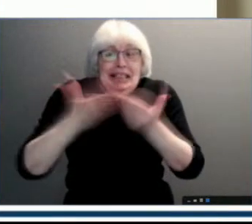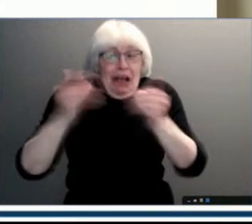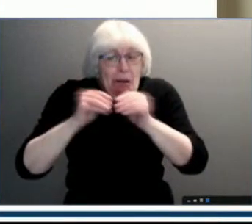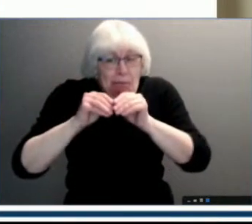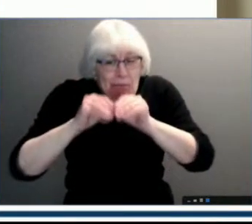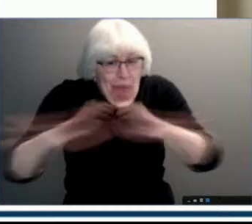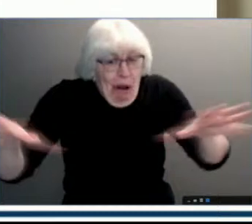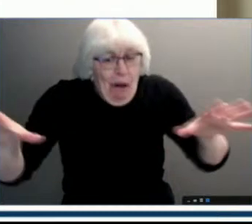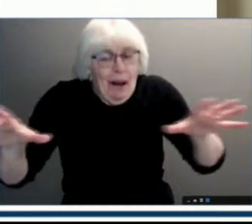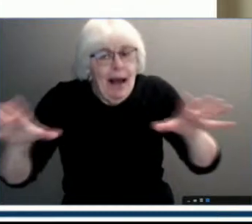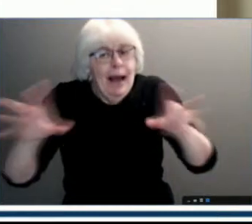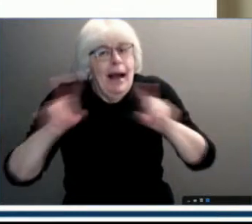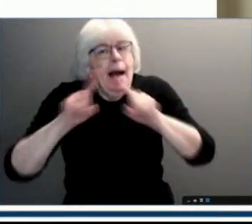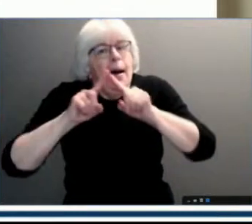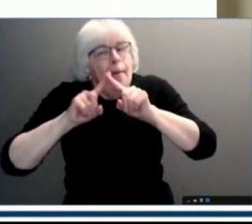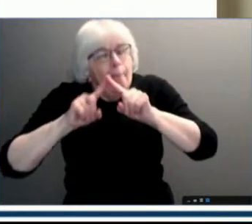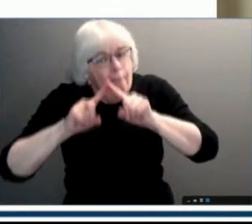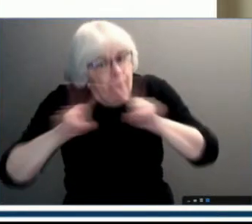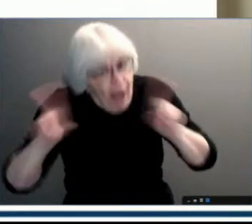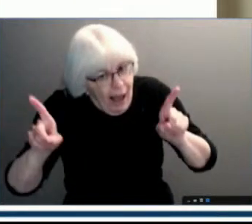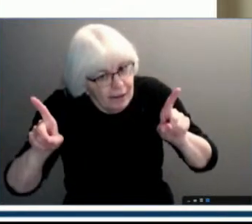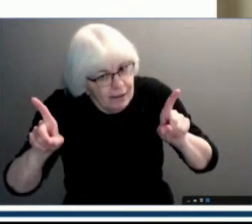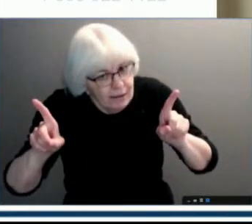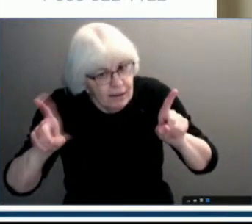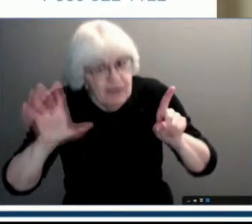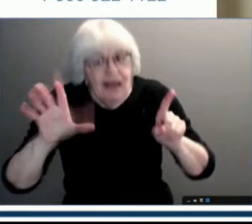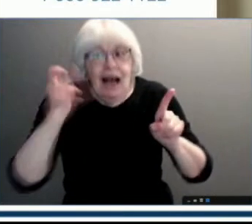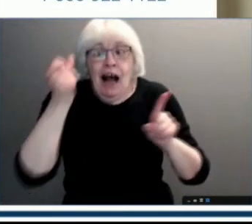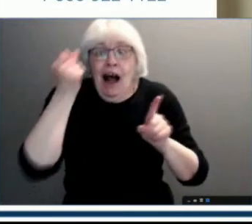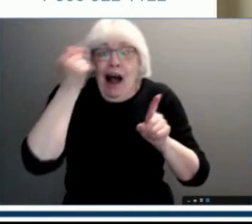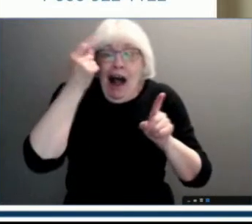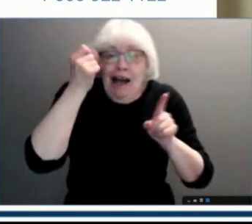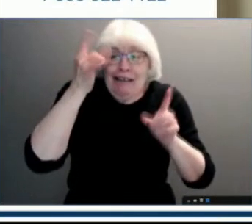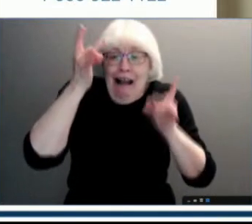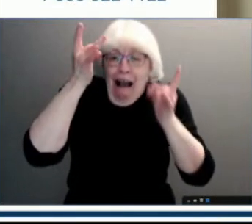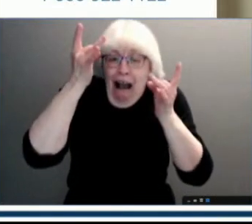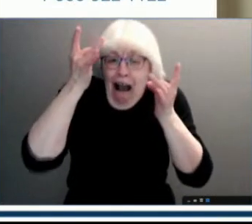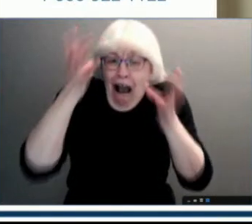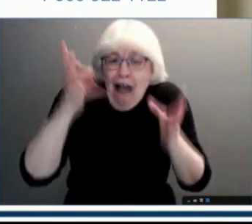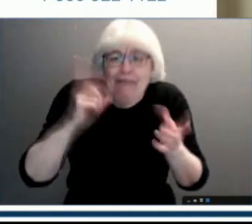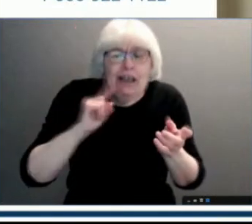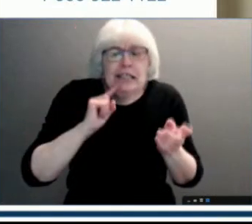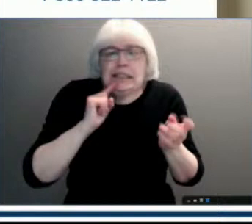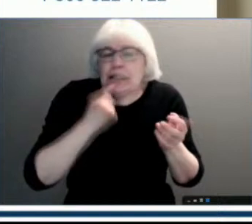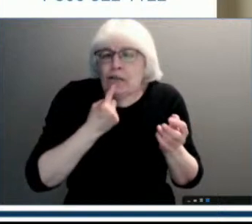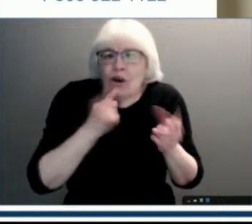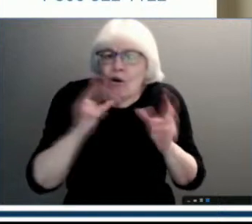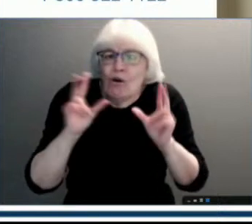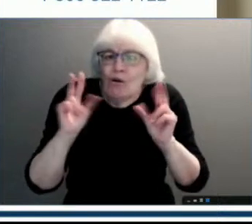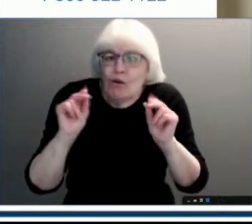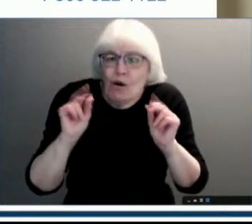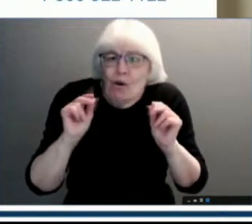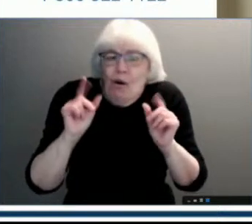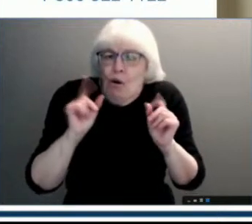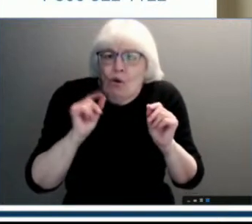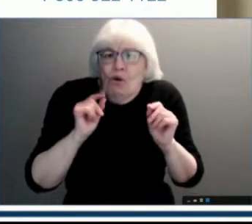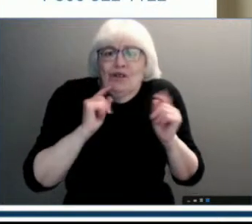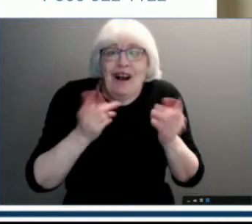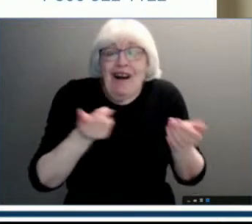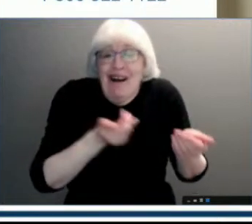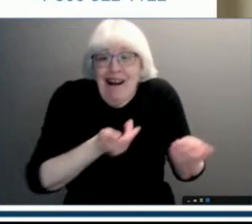is generally far less severe. So for those 25 families, COVID is certainly still